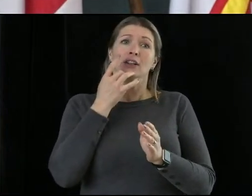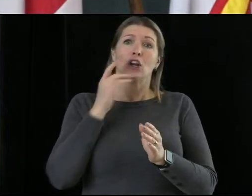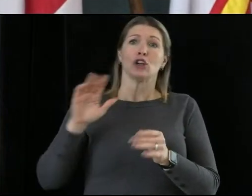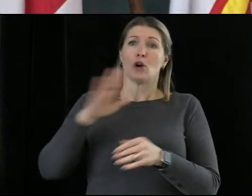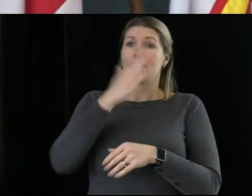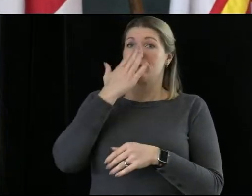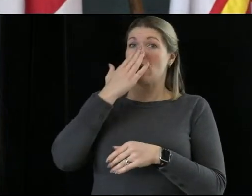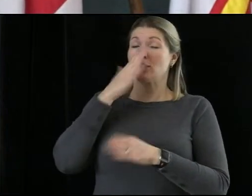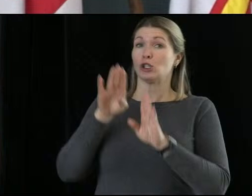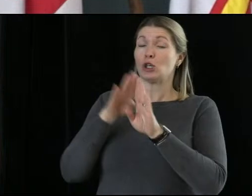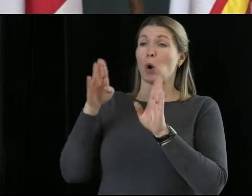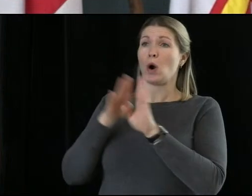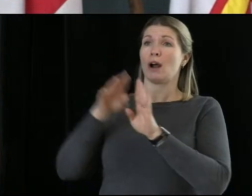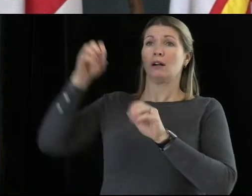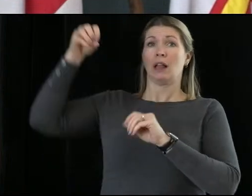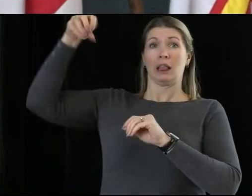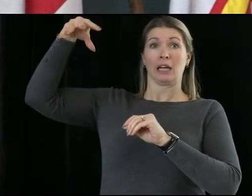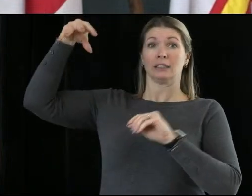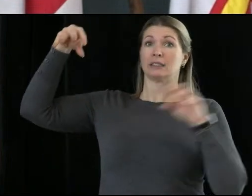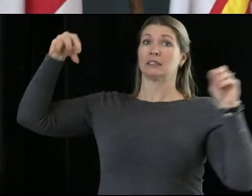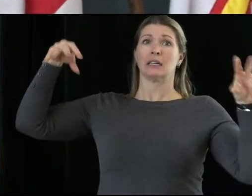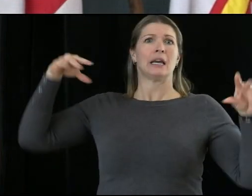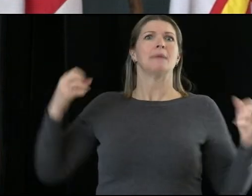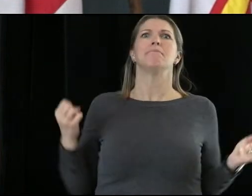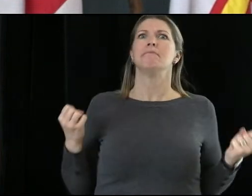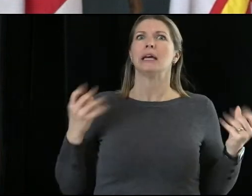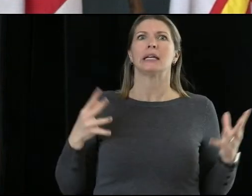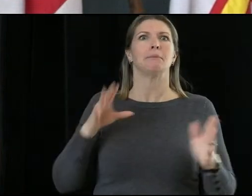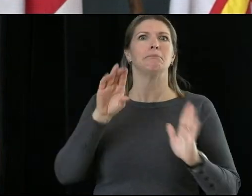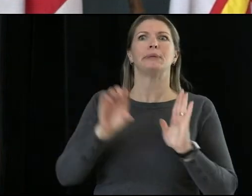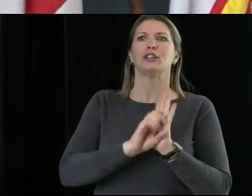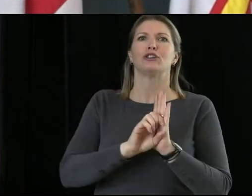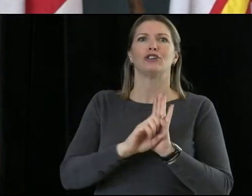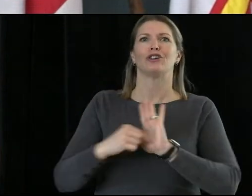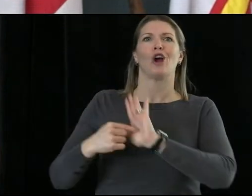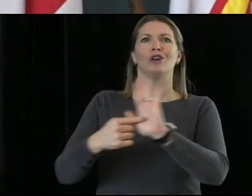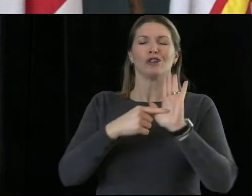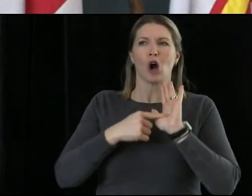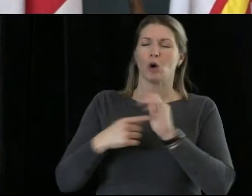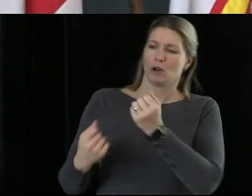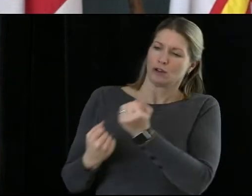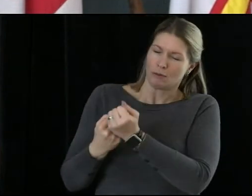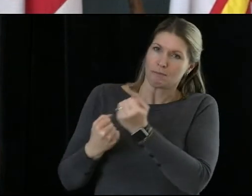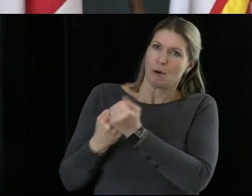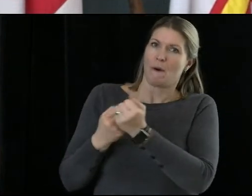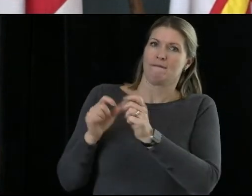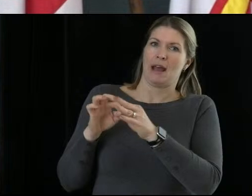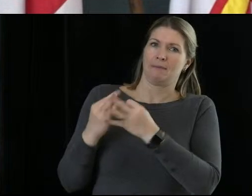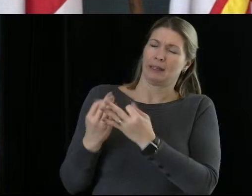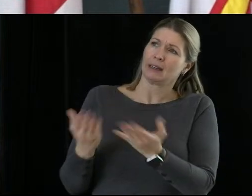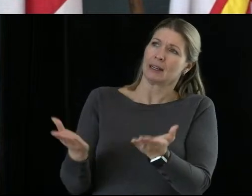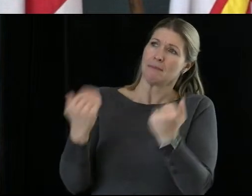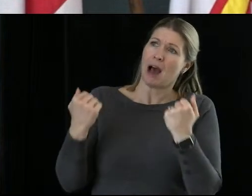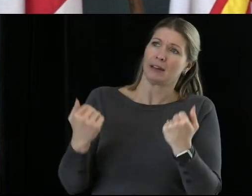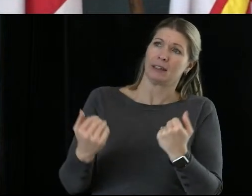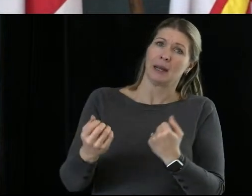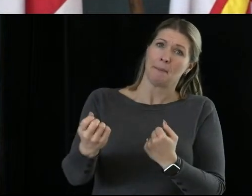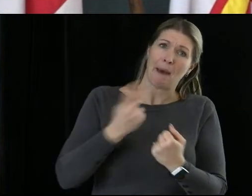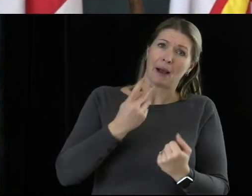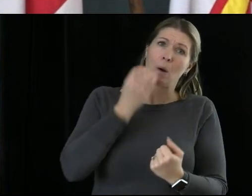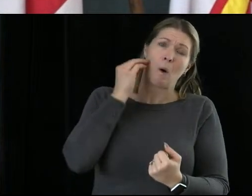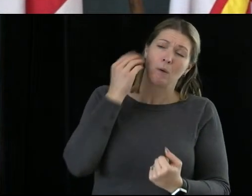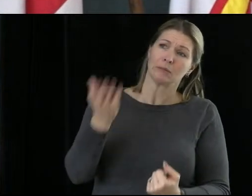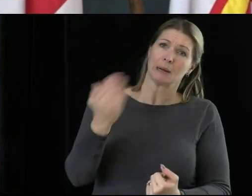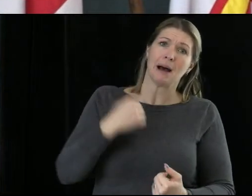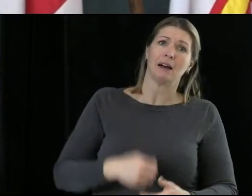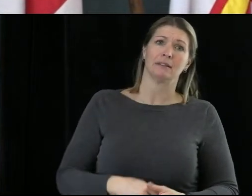so many pictures flooded social media with the lights on for Courtney, wanting to guide her home. The